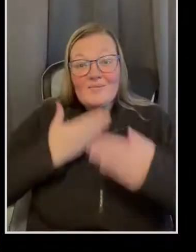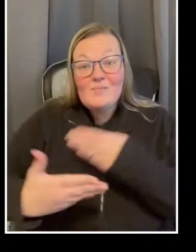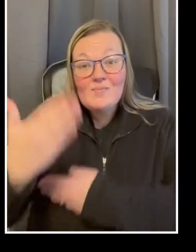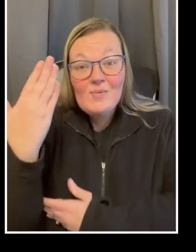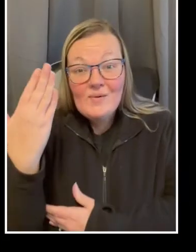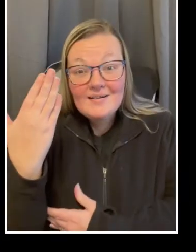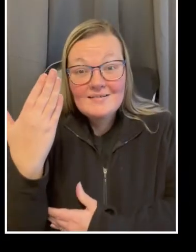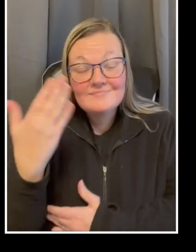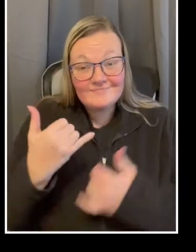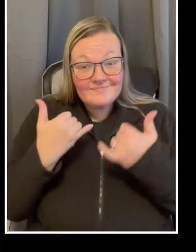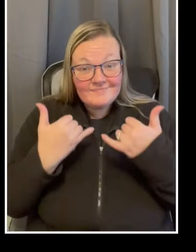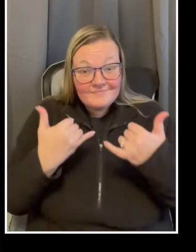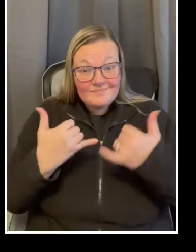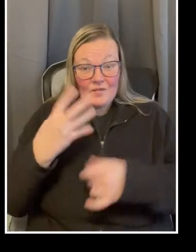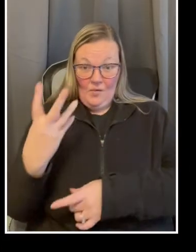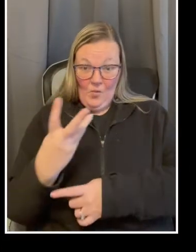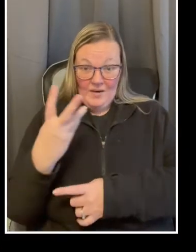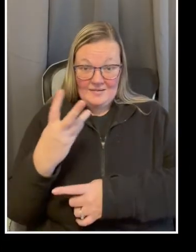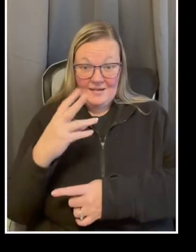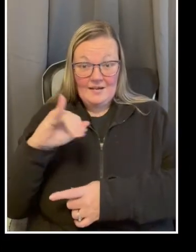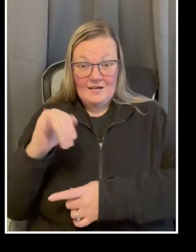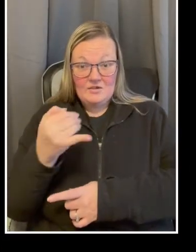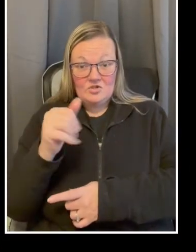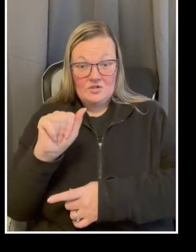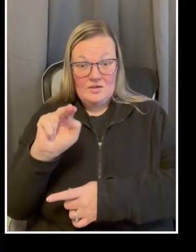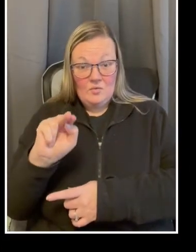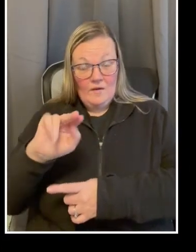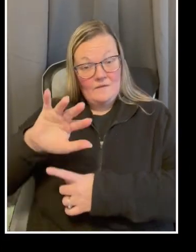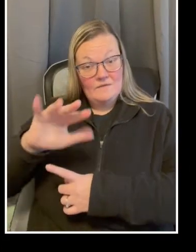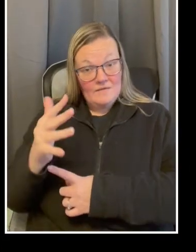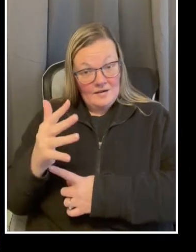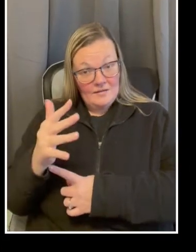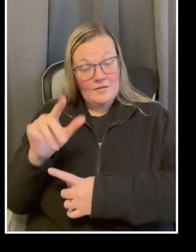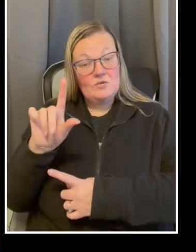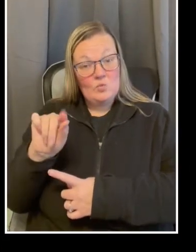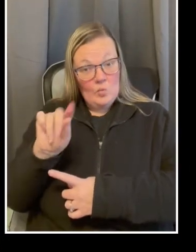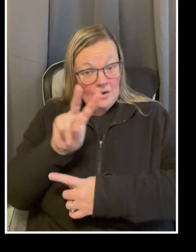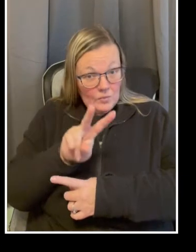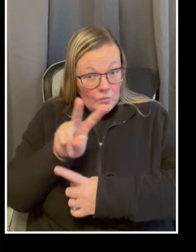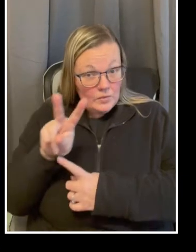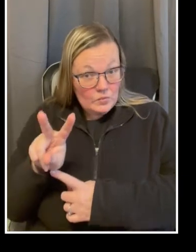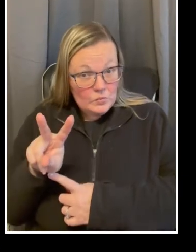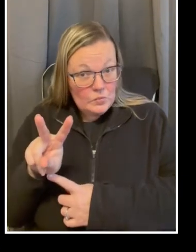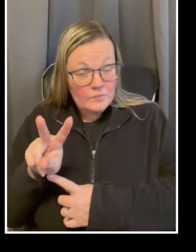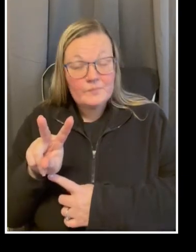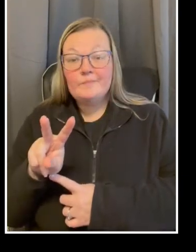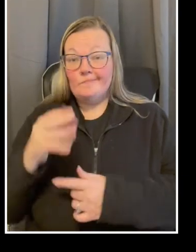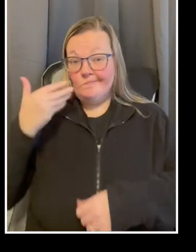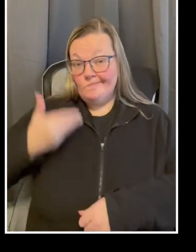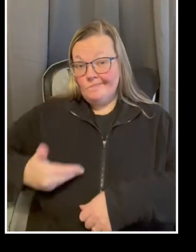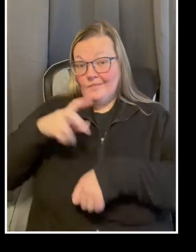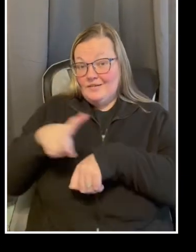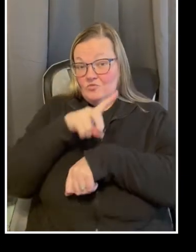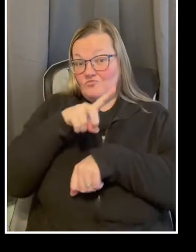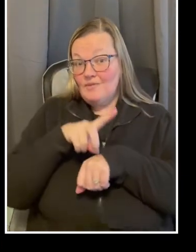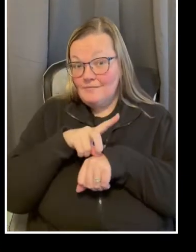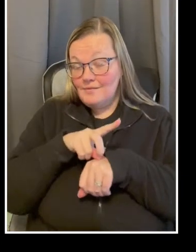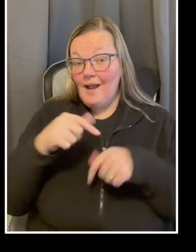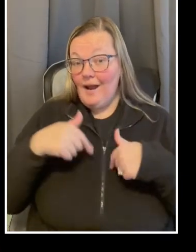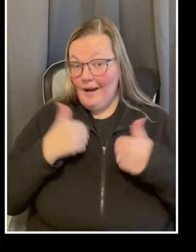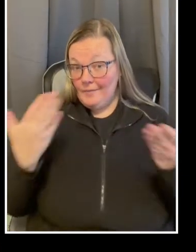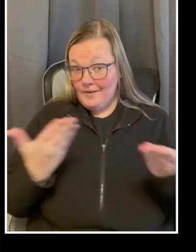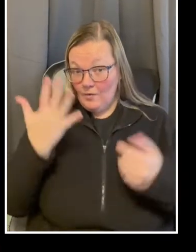Good morning! It's Wednesday, January 5th, 2022. This is Mrs. DeGrandis,